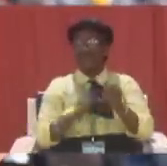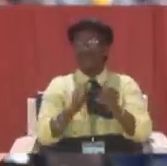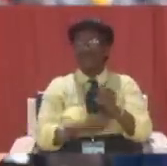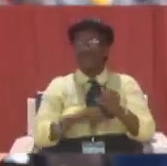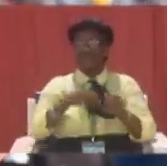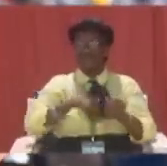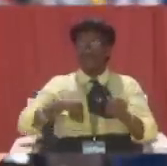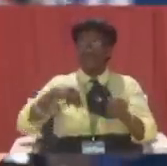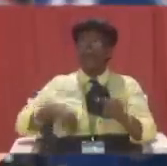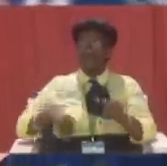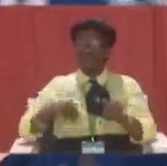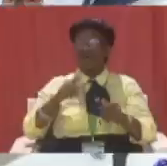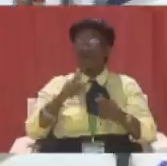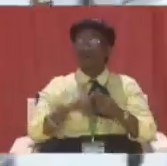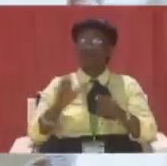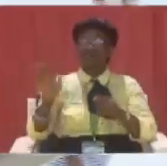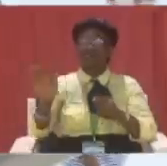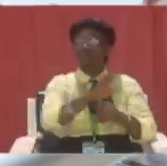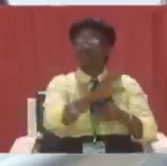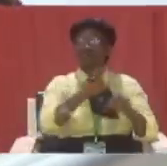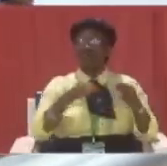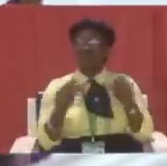And God will turn you to